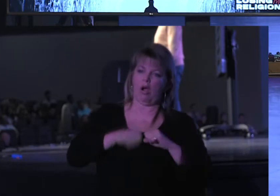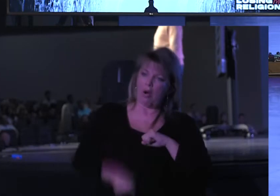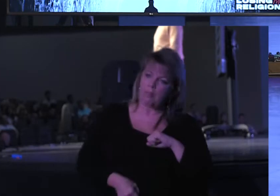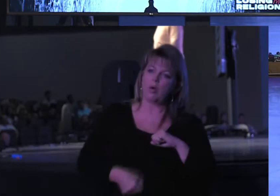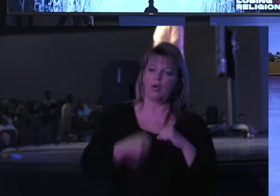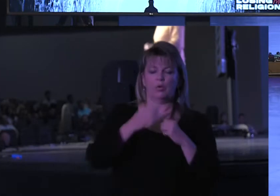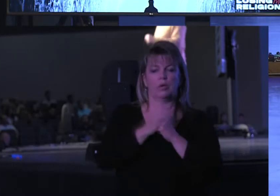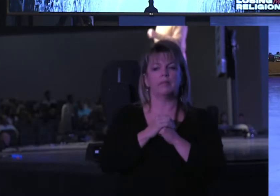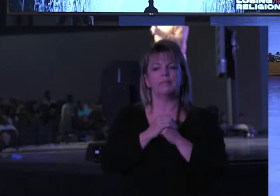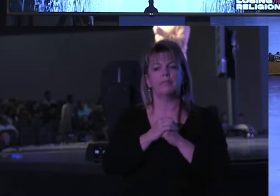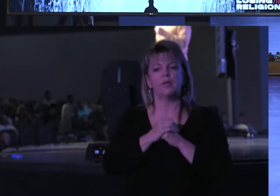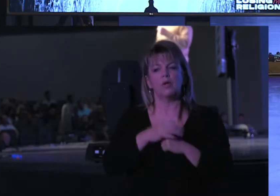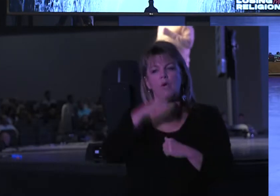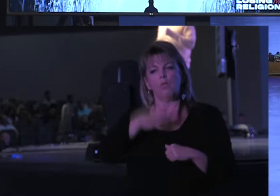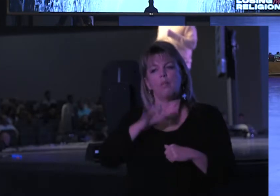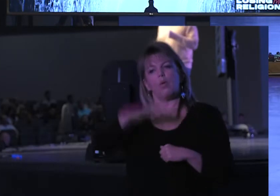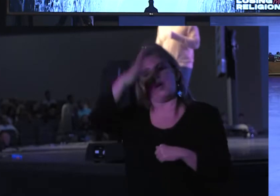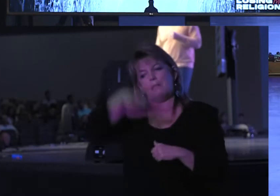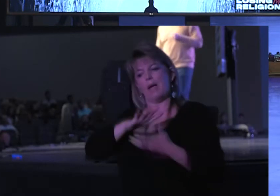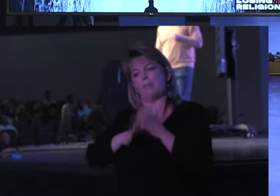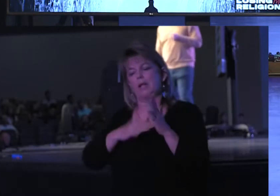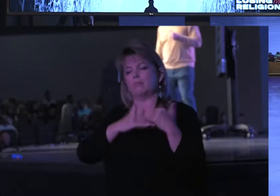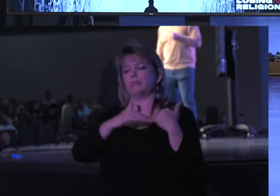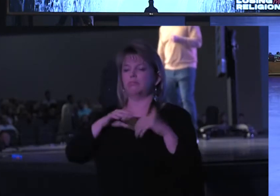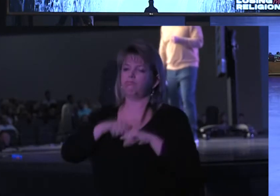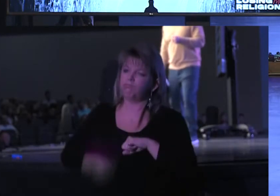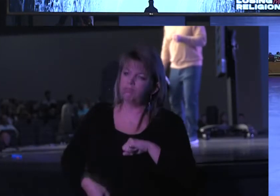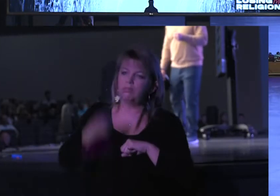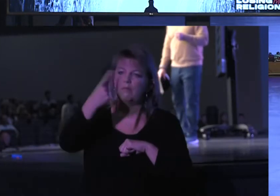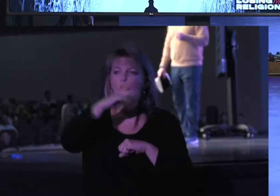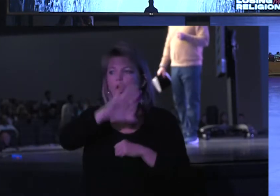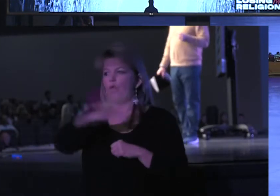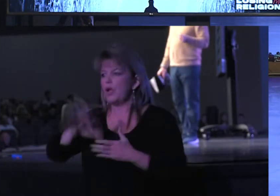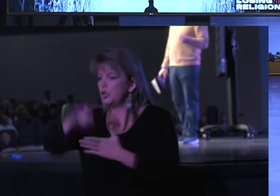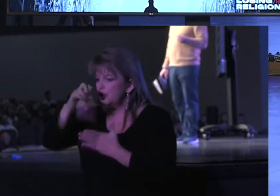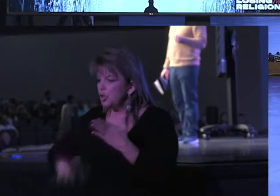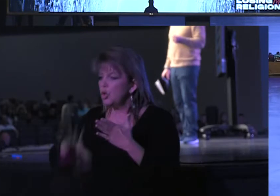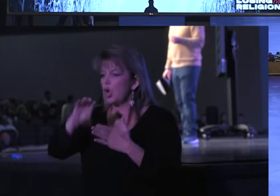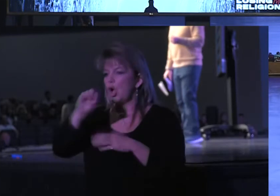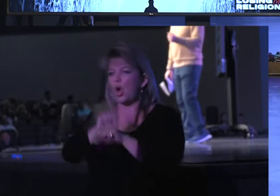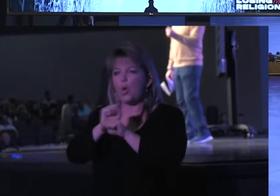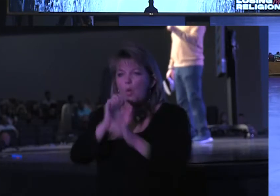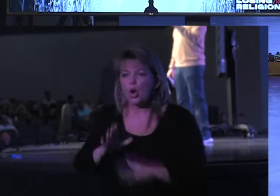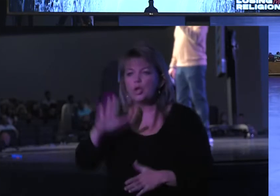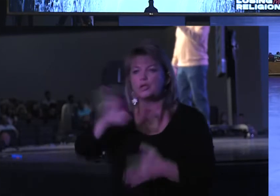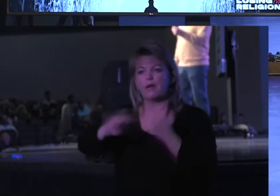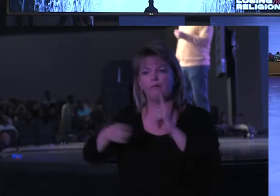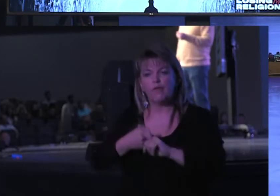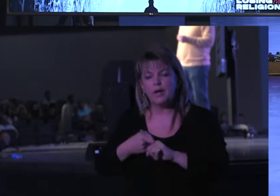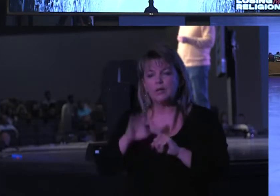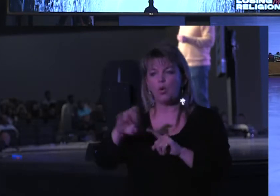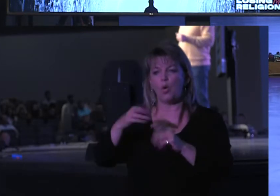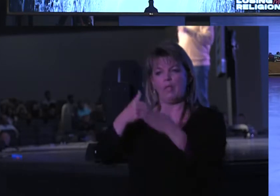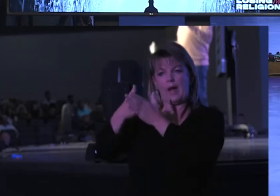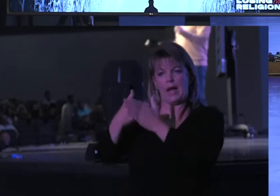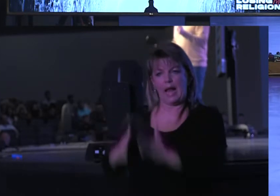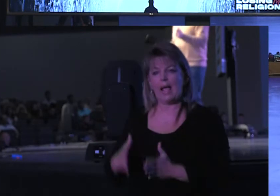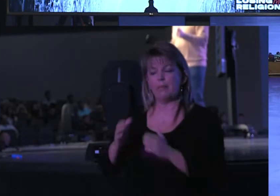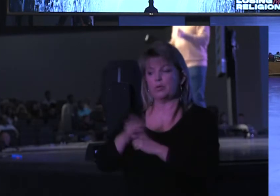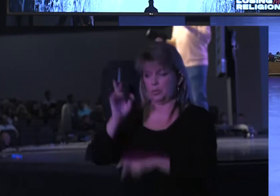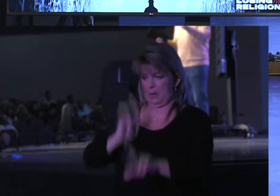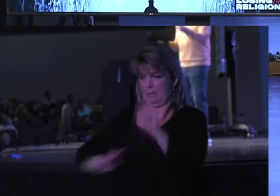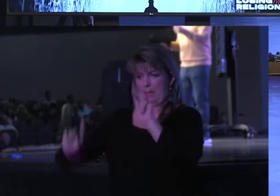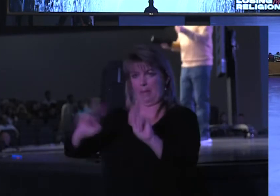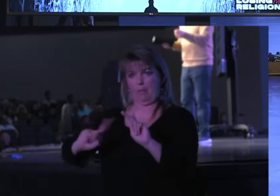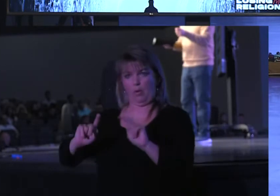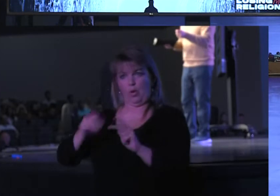their employees, when a woman or a man becomes burdened or heartbroken for their students, their coworkers, their friends, or their neighbors, when